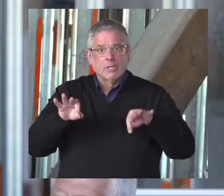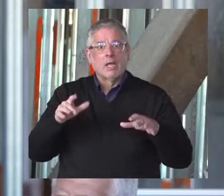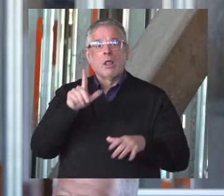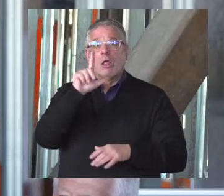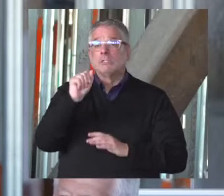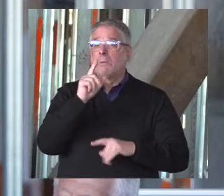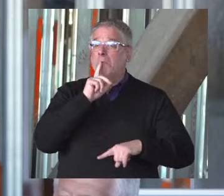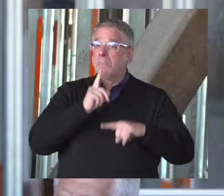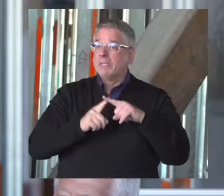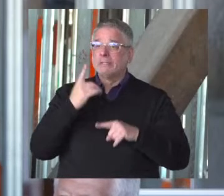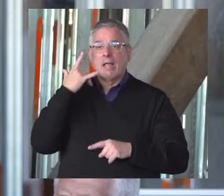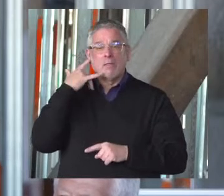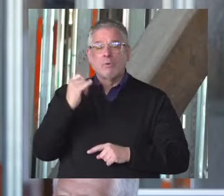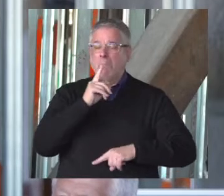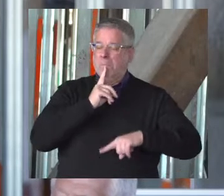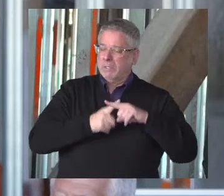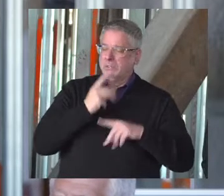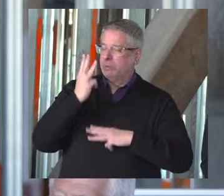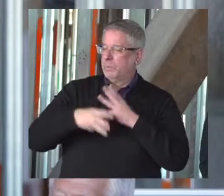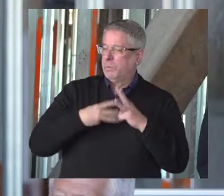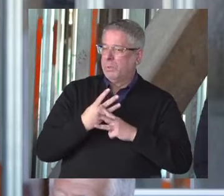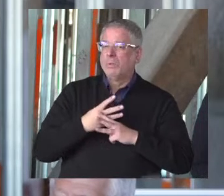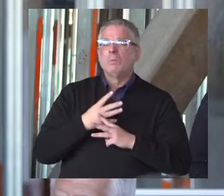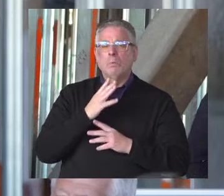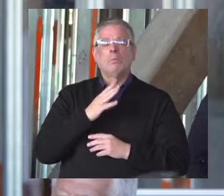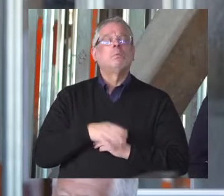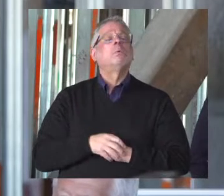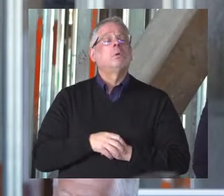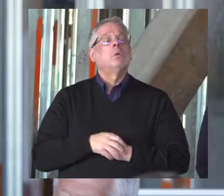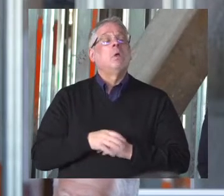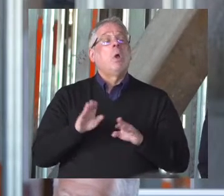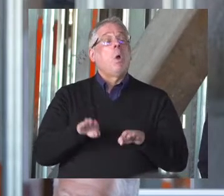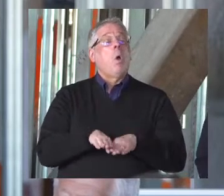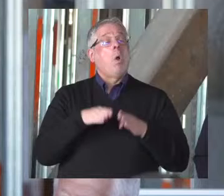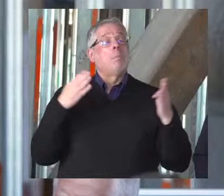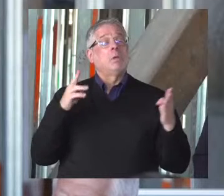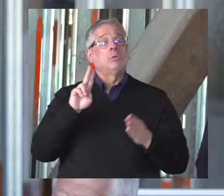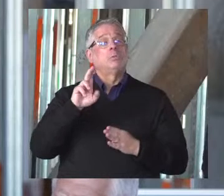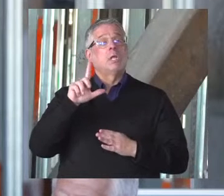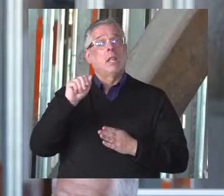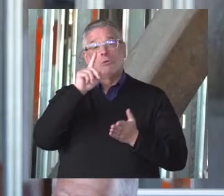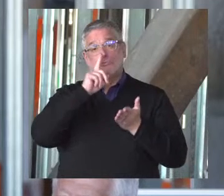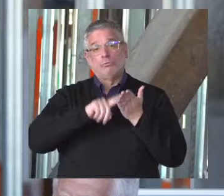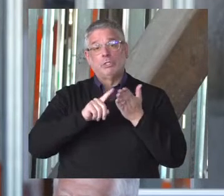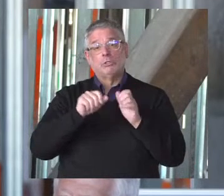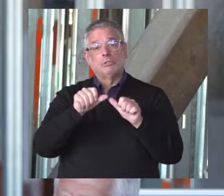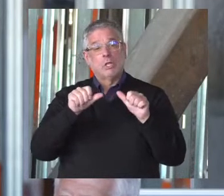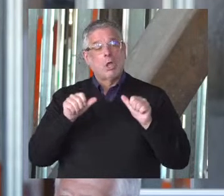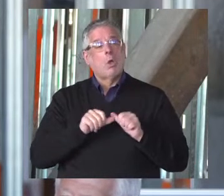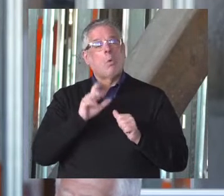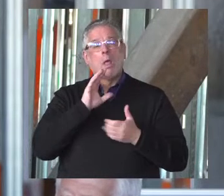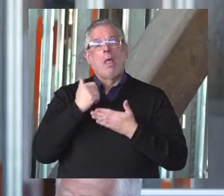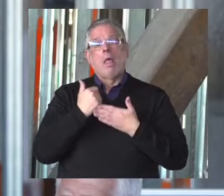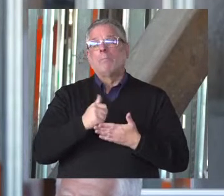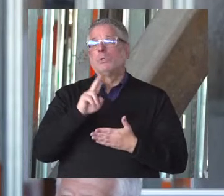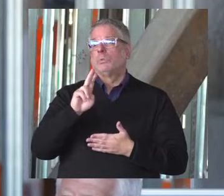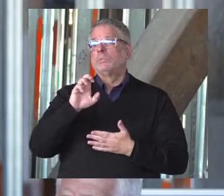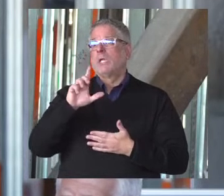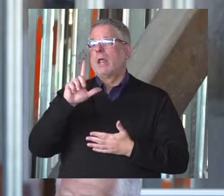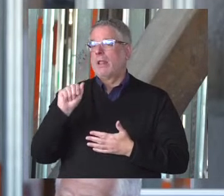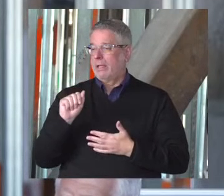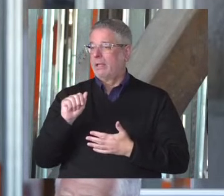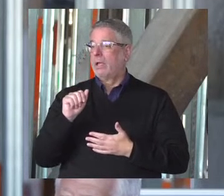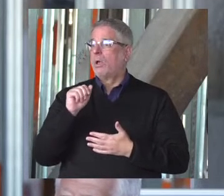across California and around the world. The opening of the UCLA Research Park will also help the University of California continue